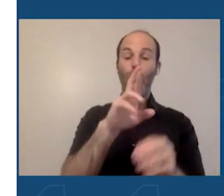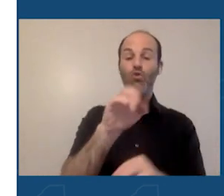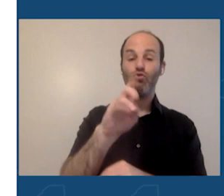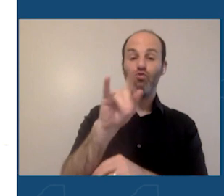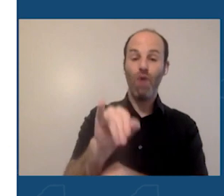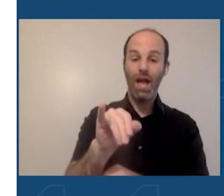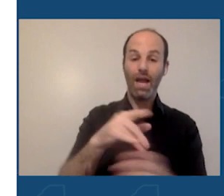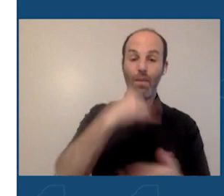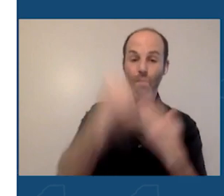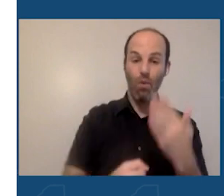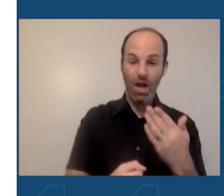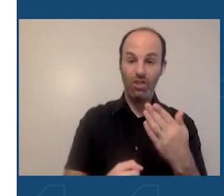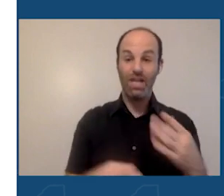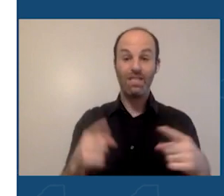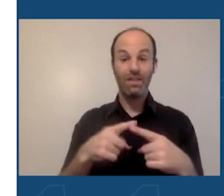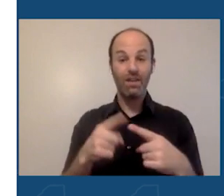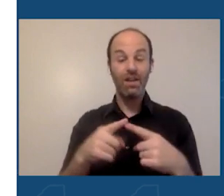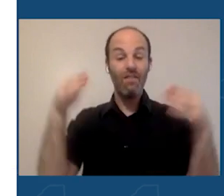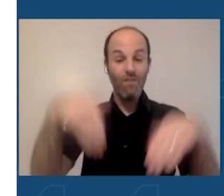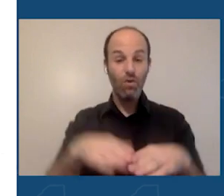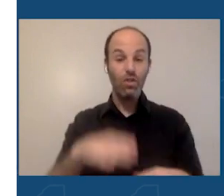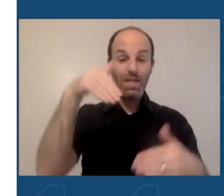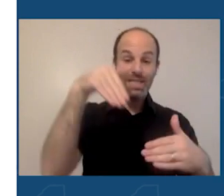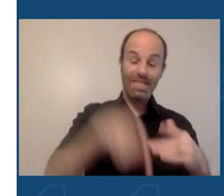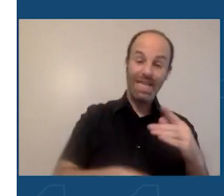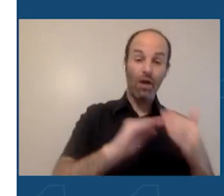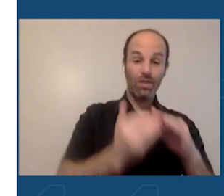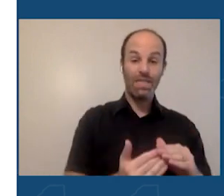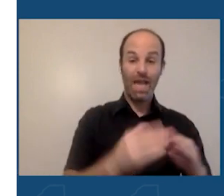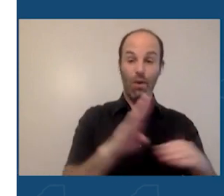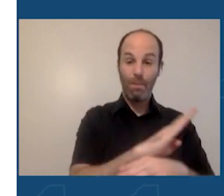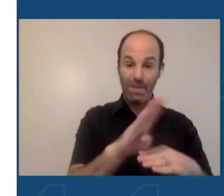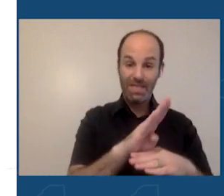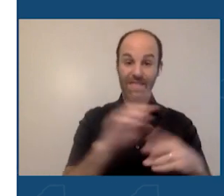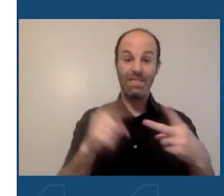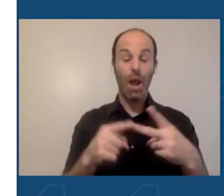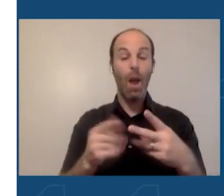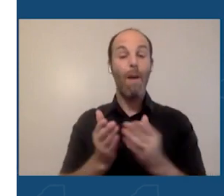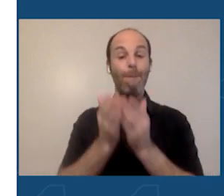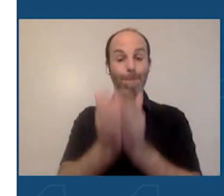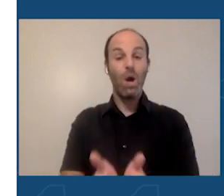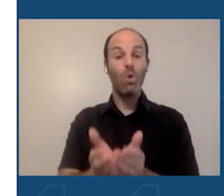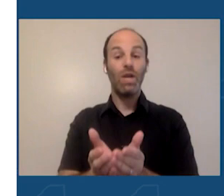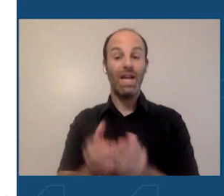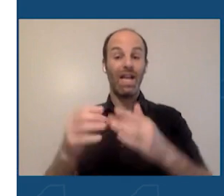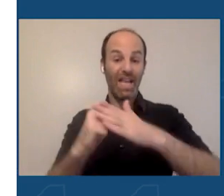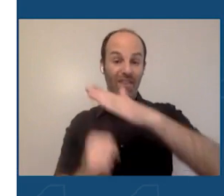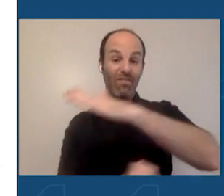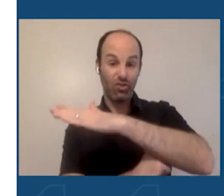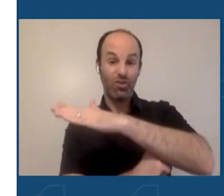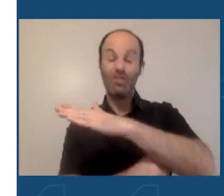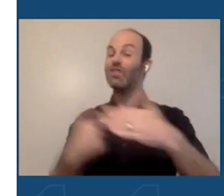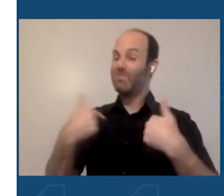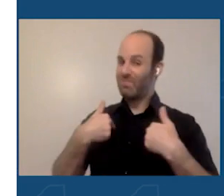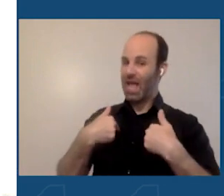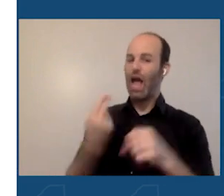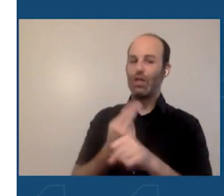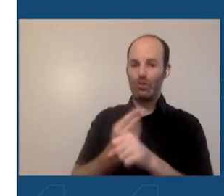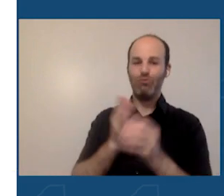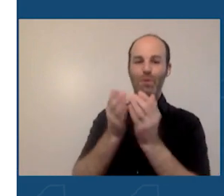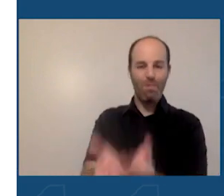Focusing on the downtown business district, focusing on improving boating infrastructure, and I have a confession, I'm a boater. I love being on the